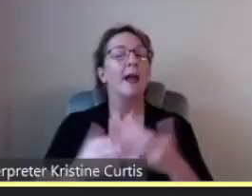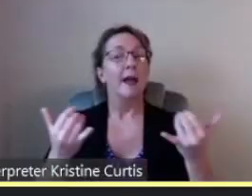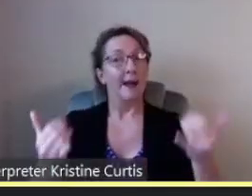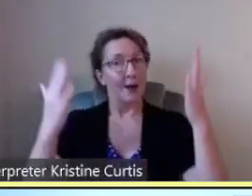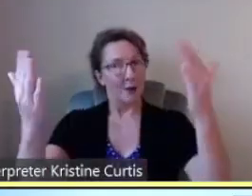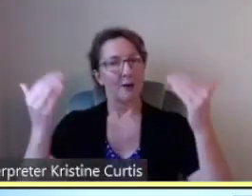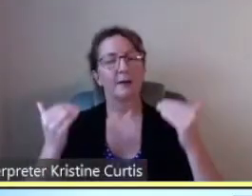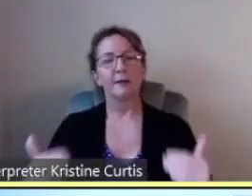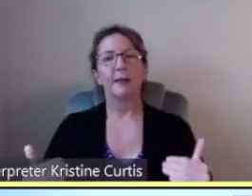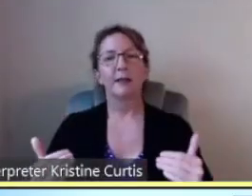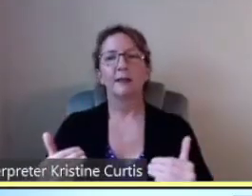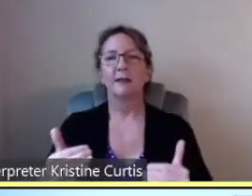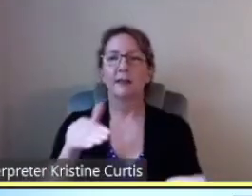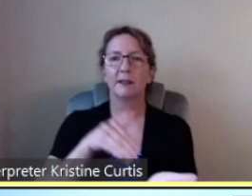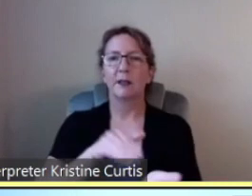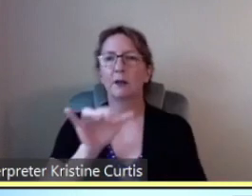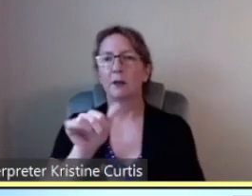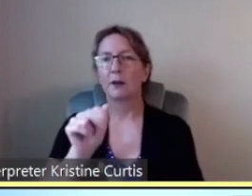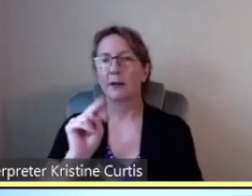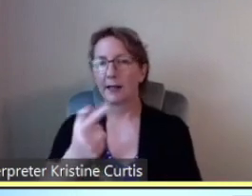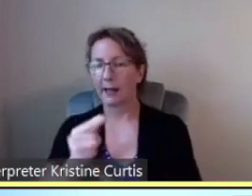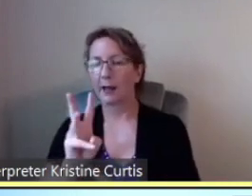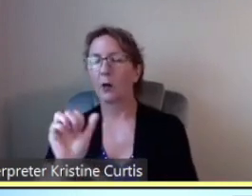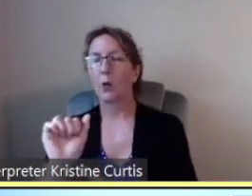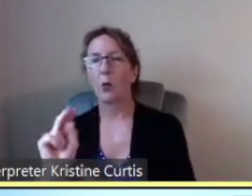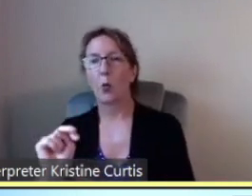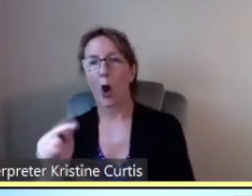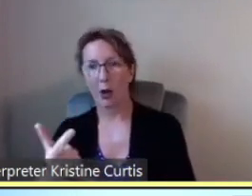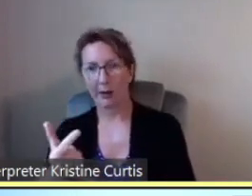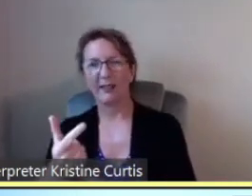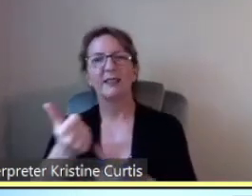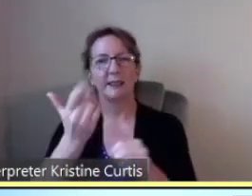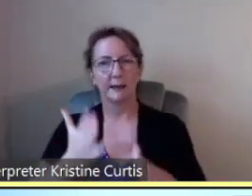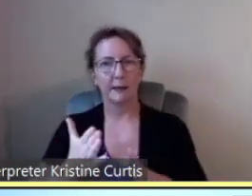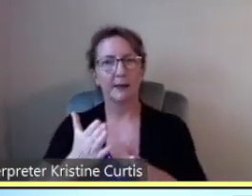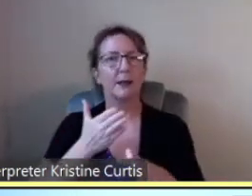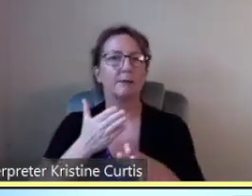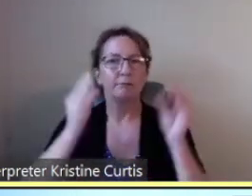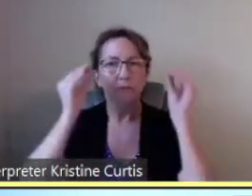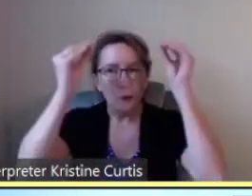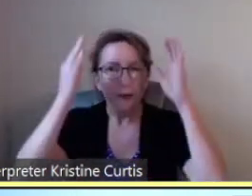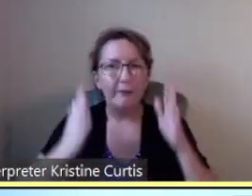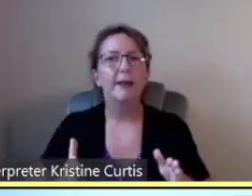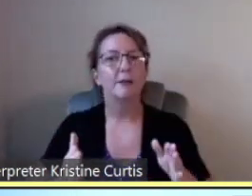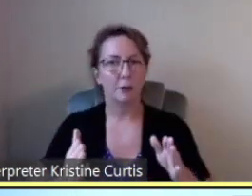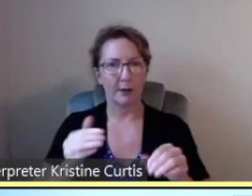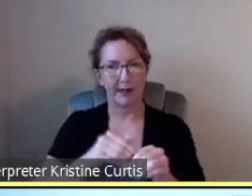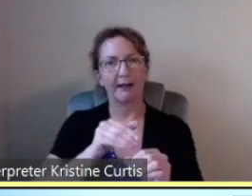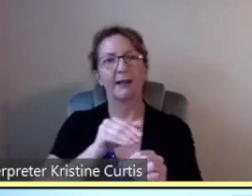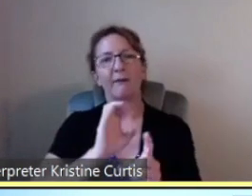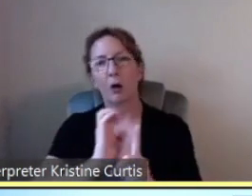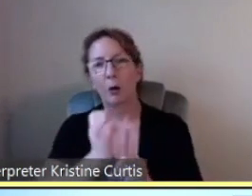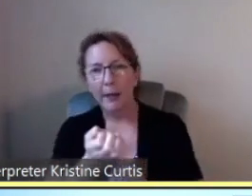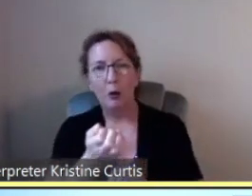next speaker is Dr. Wang, who is an assistant professor of civil, architectural, and environmental engineering at the